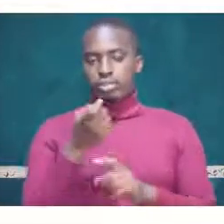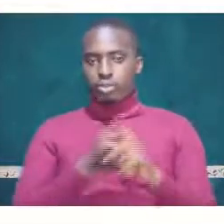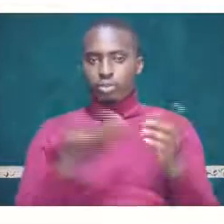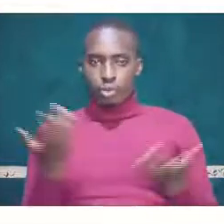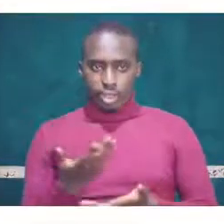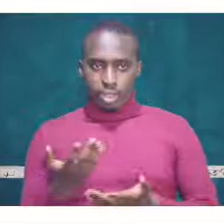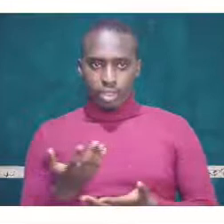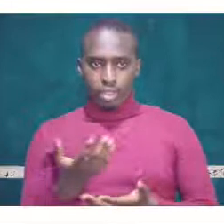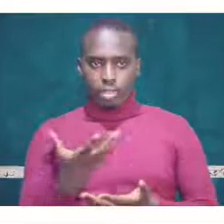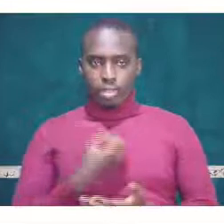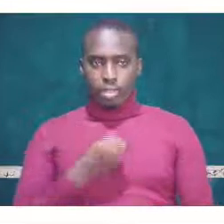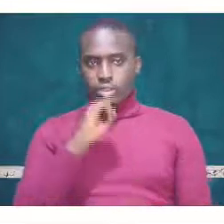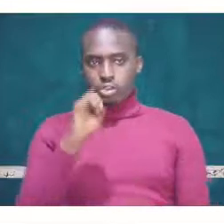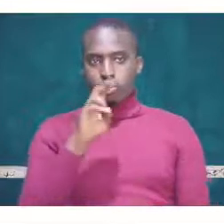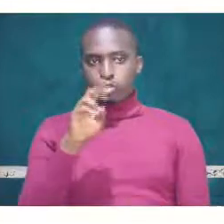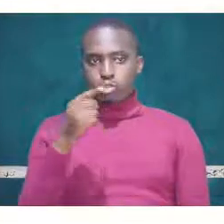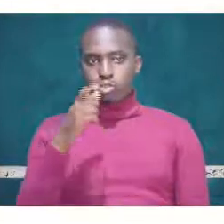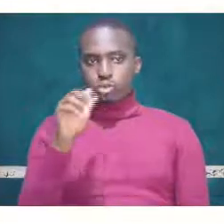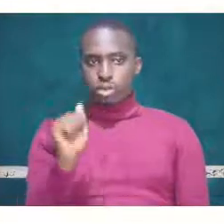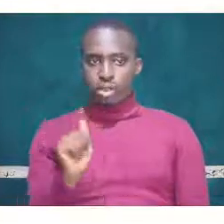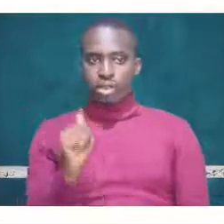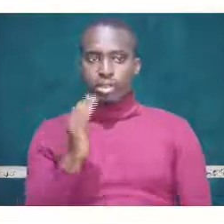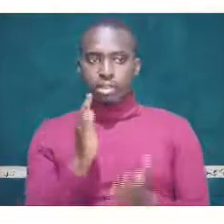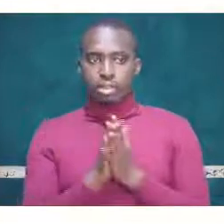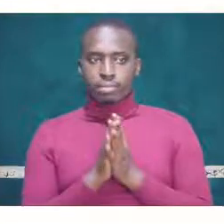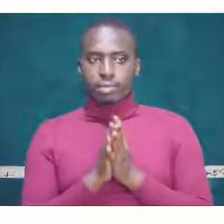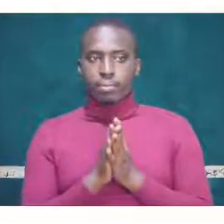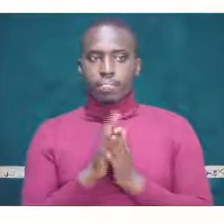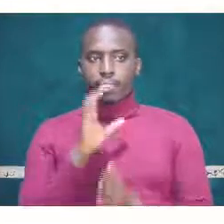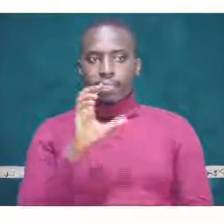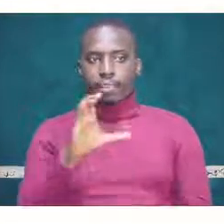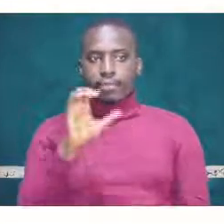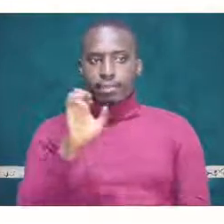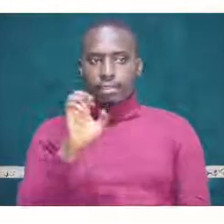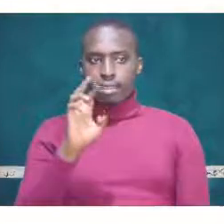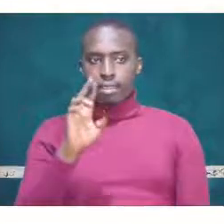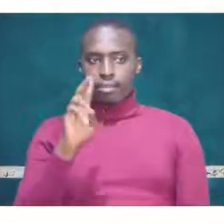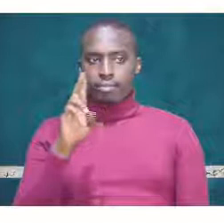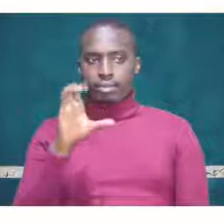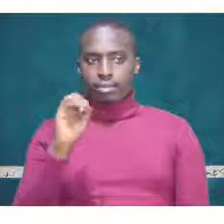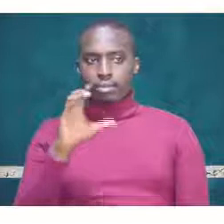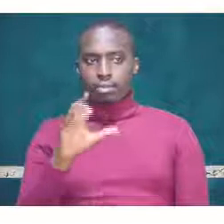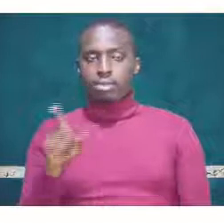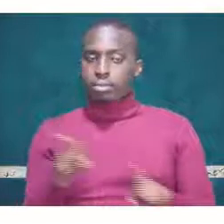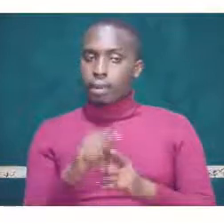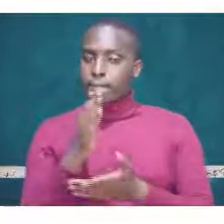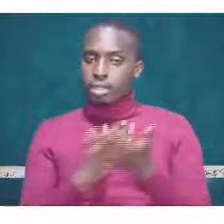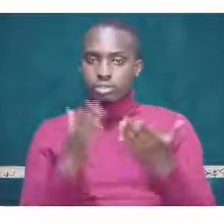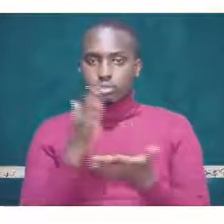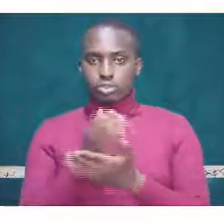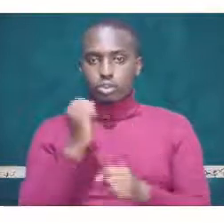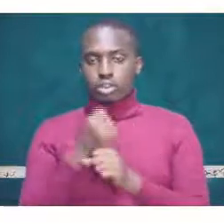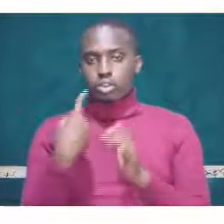We have the jugular veins. We have caravano lymph nodes. These are the part that normally does what you